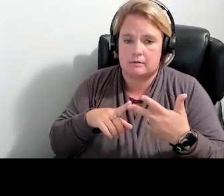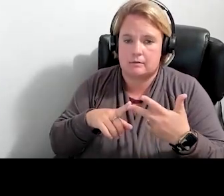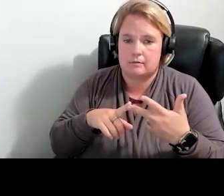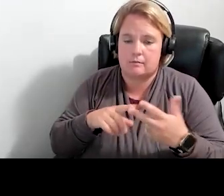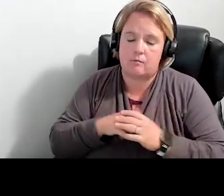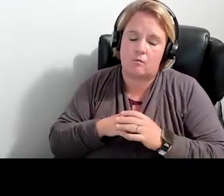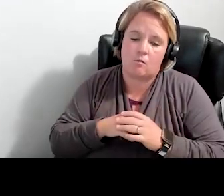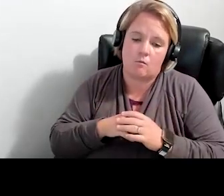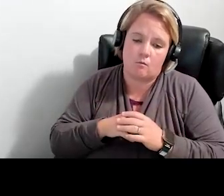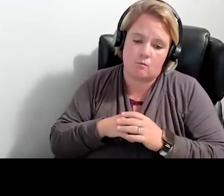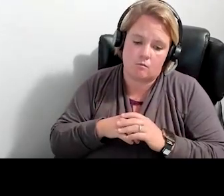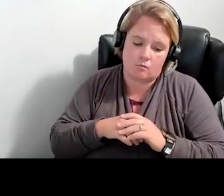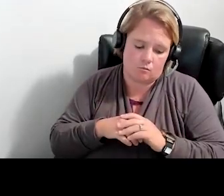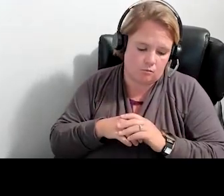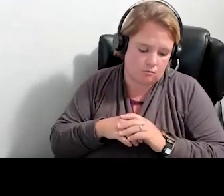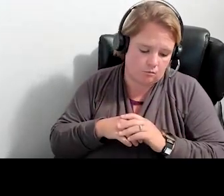does